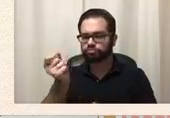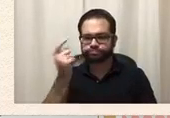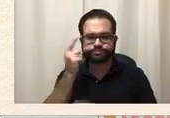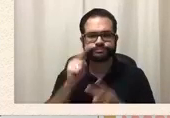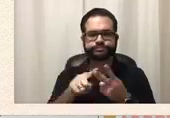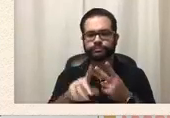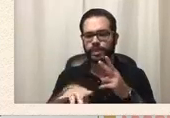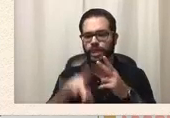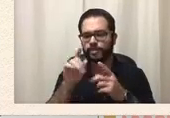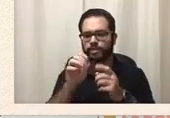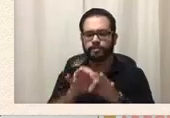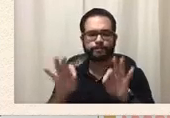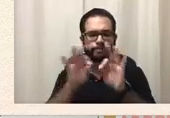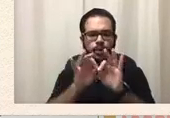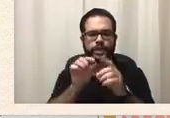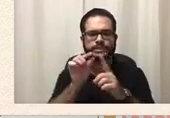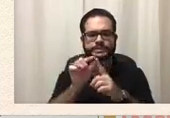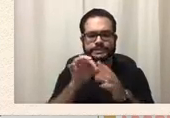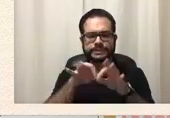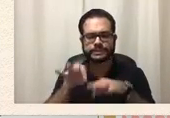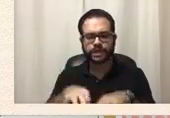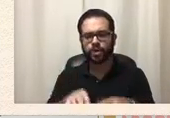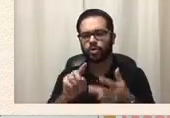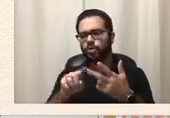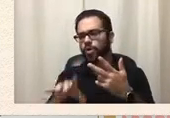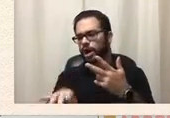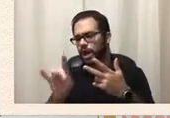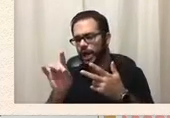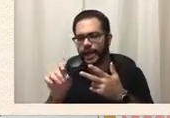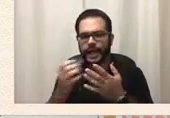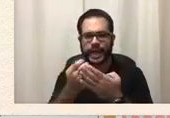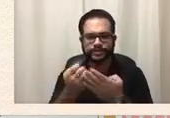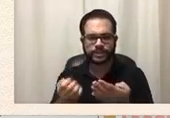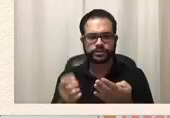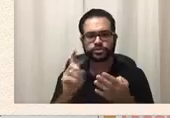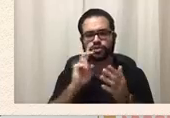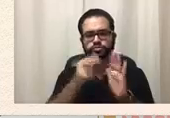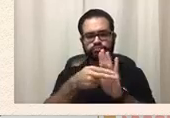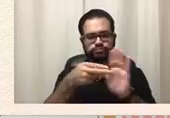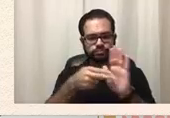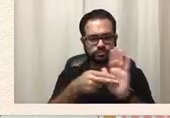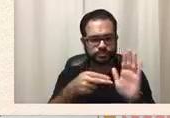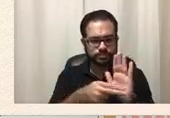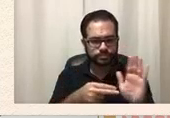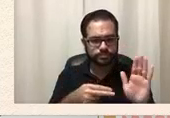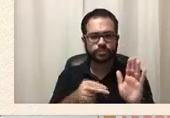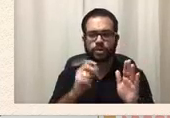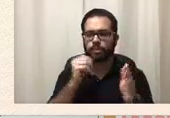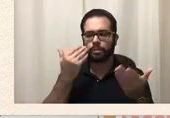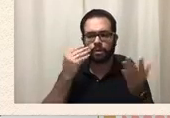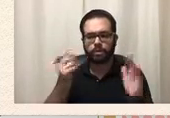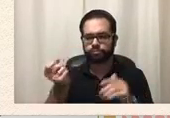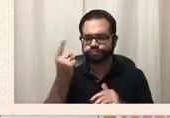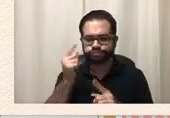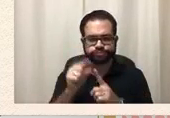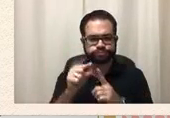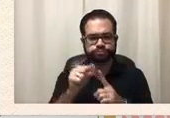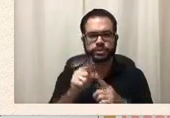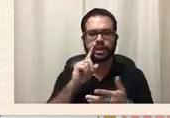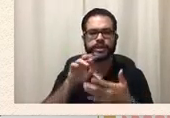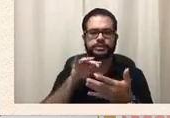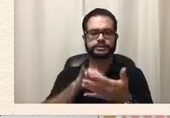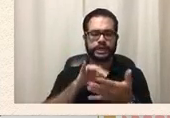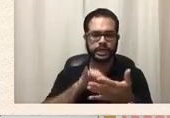text evidence. You can use the highlighter to highlight your text evidence or unknown words, and study and place either your captured words or your